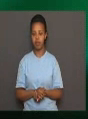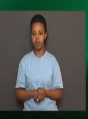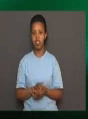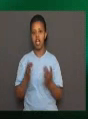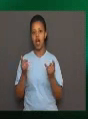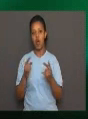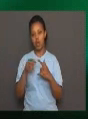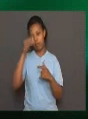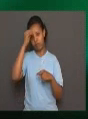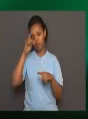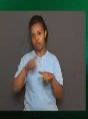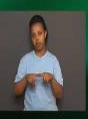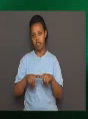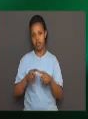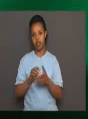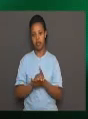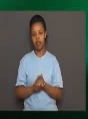Let's get back to our lesson.